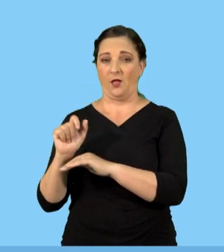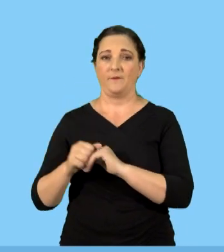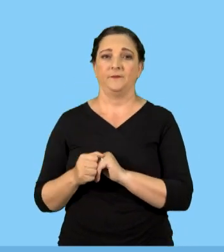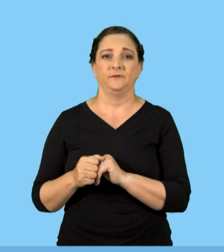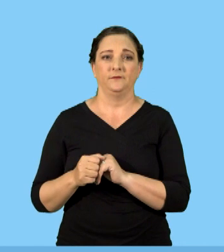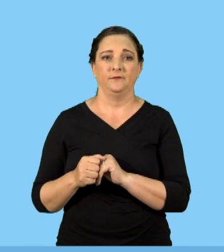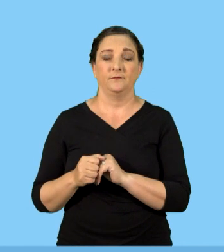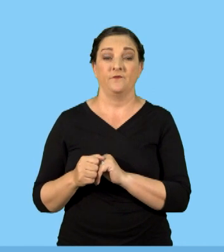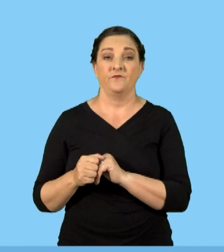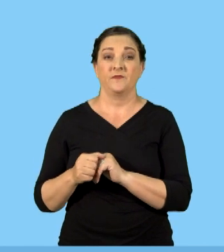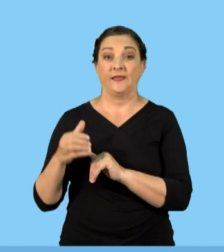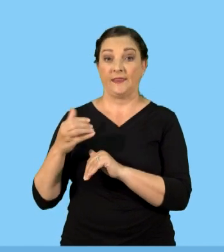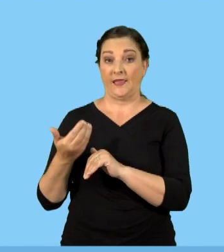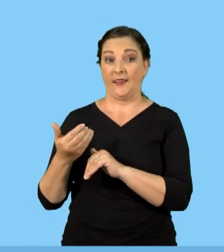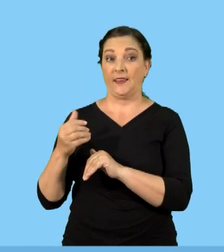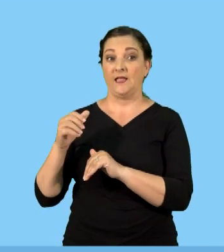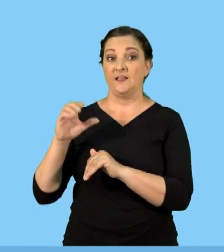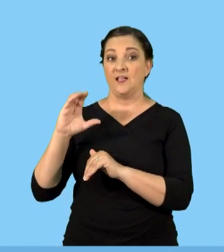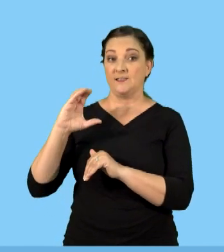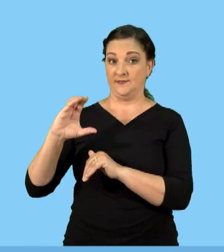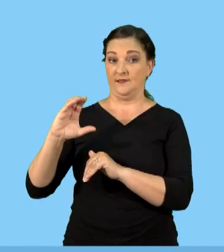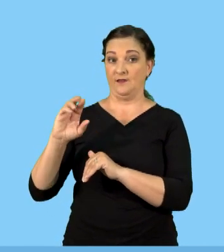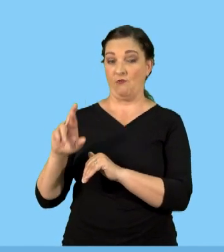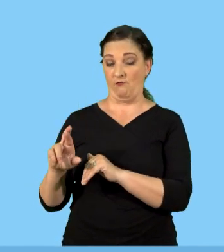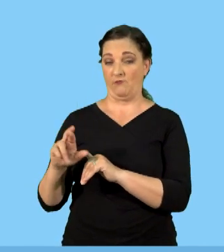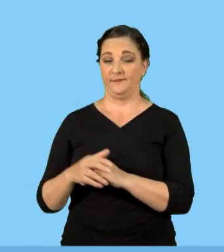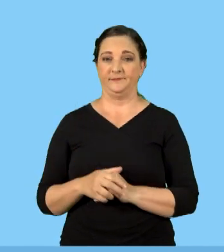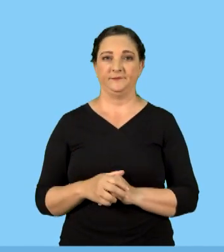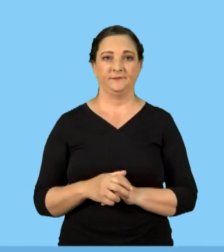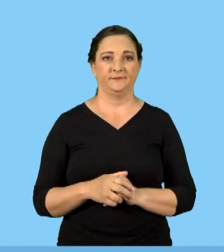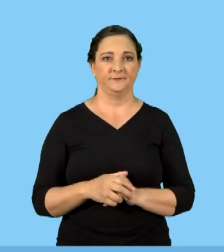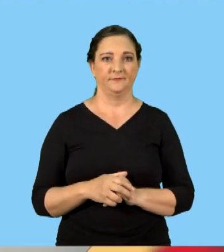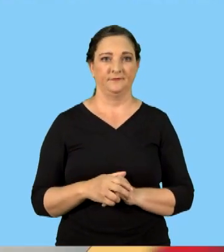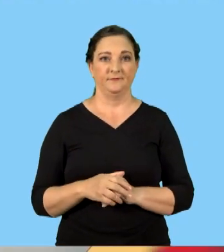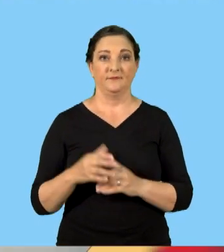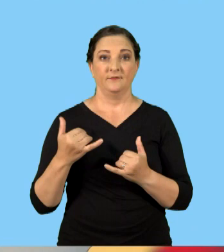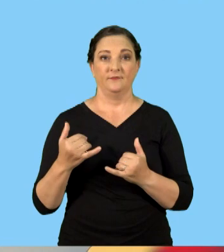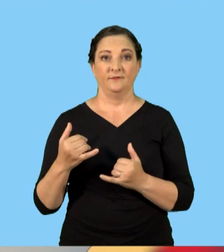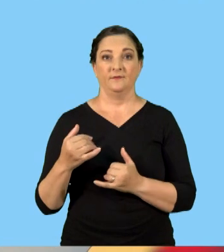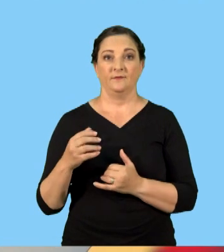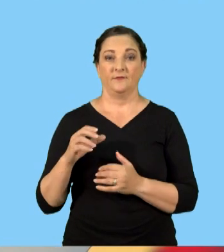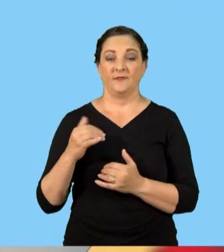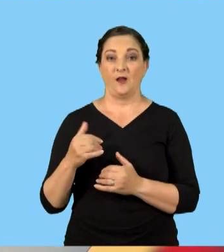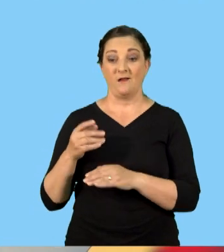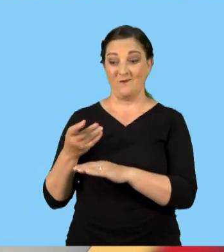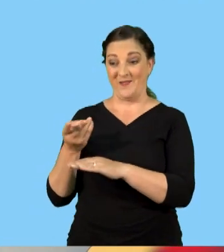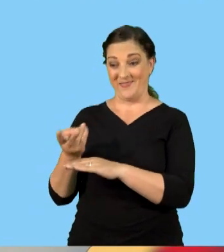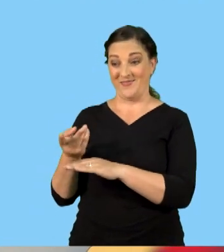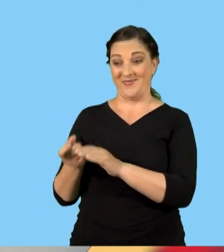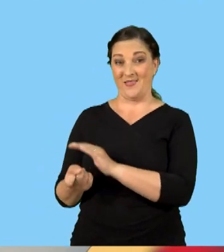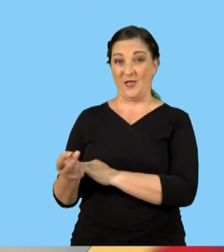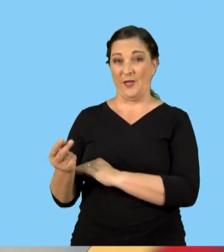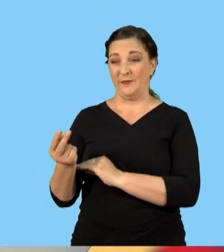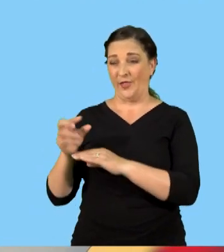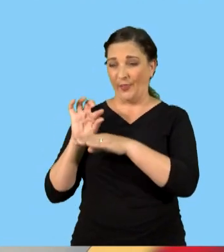whereas chromium has a chemical symbol capital letter C and small letter R. So the aluminum oxide or the chromium